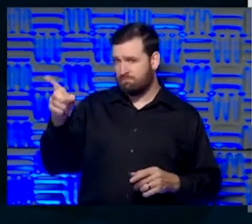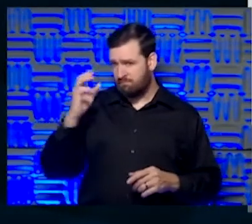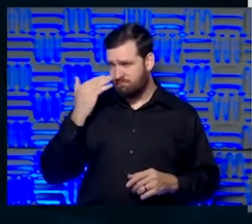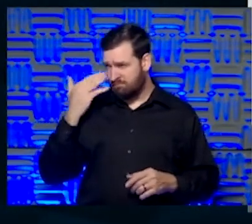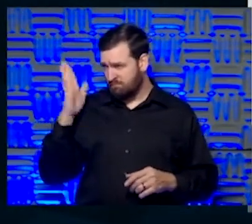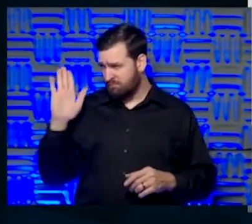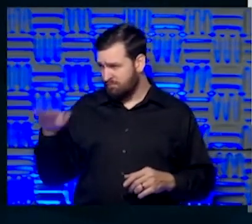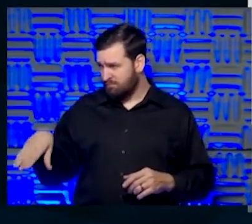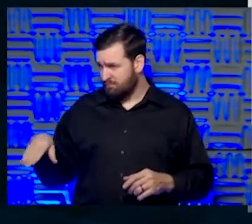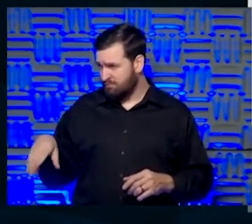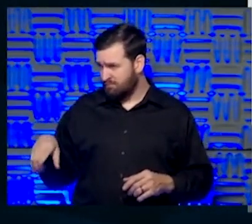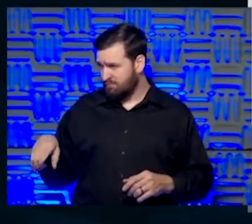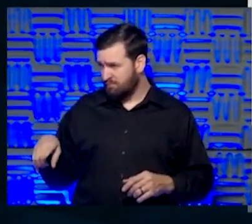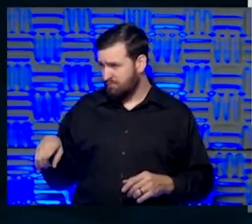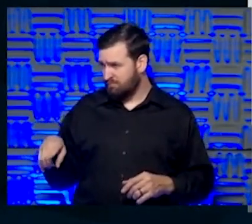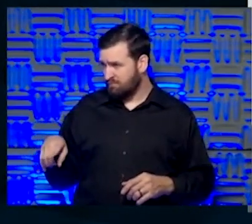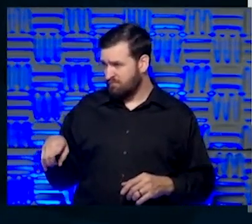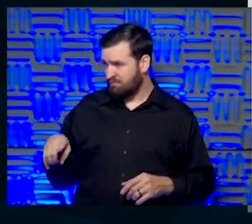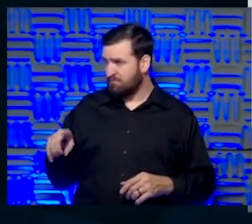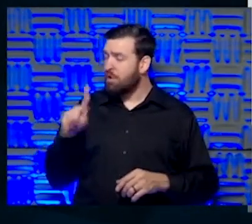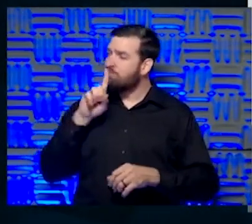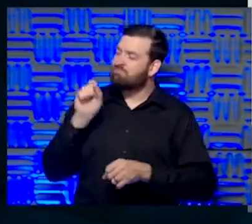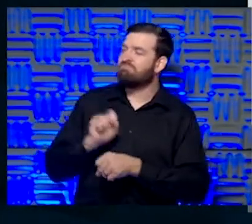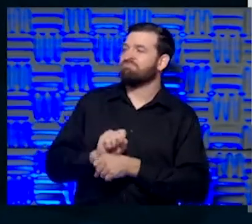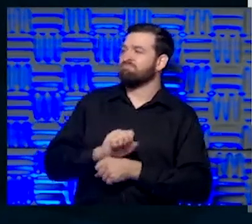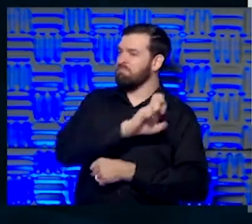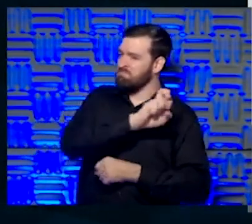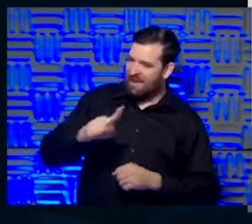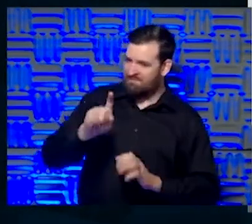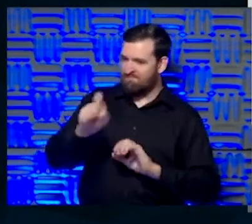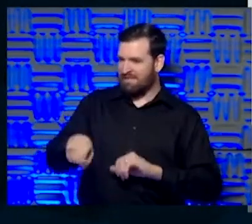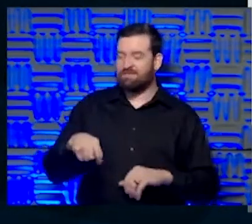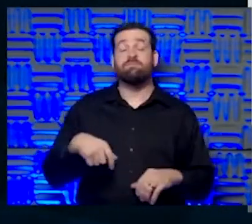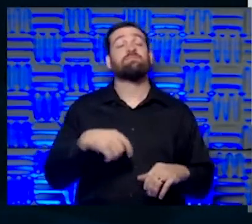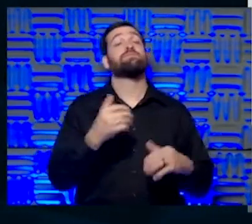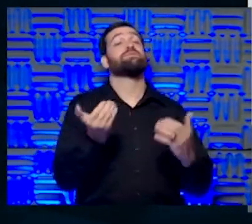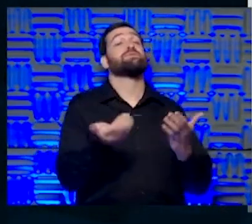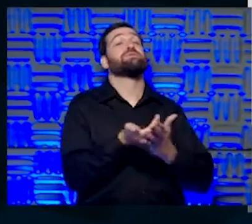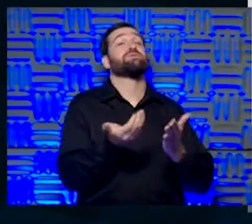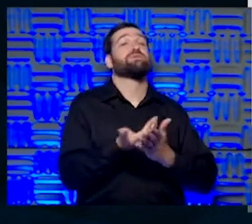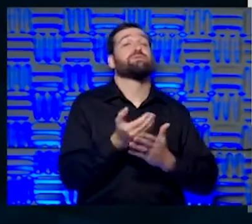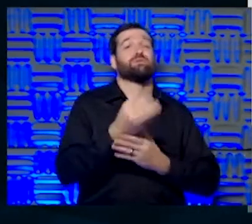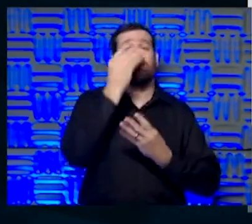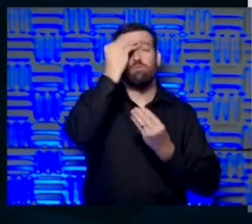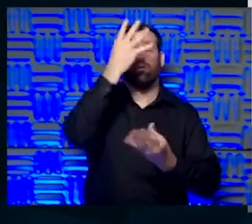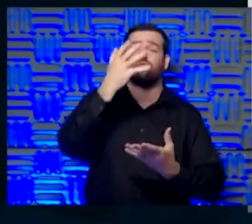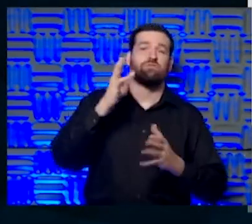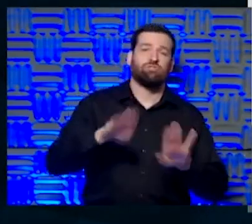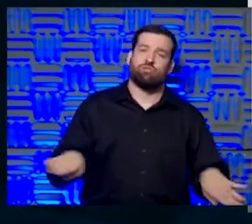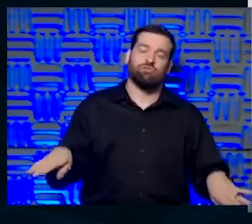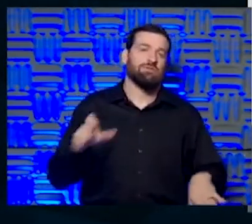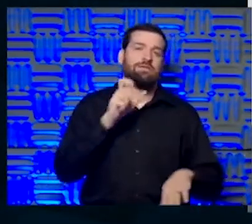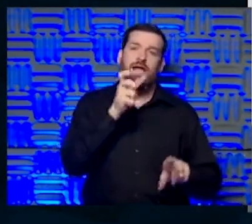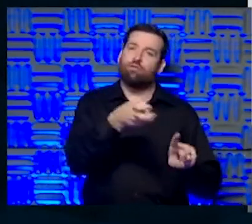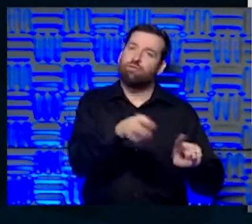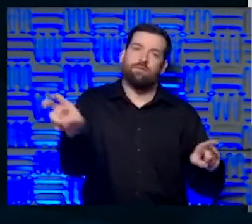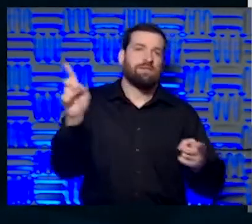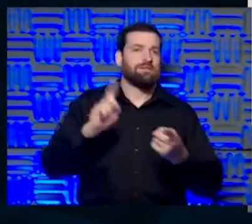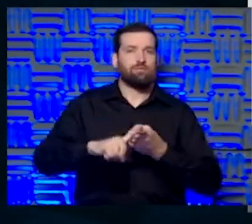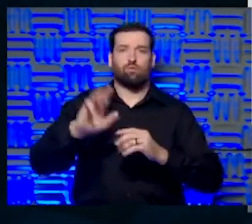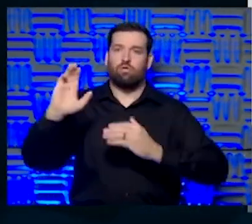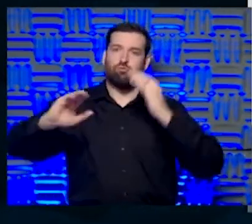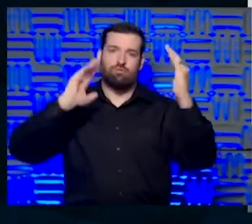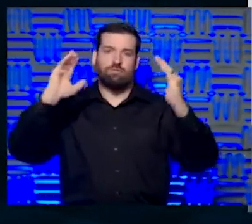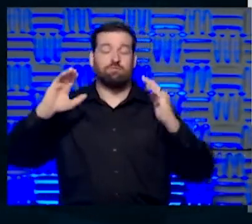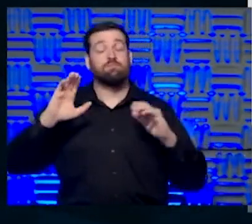So again, it appears based on some of the newer data that has come out that children really aren't transmitting to adults.